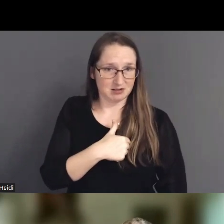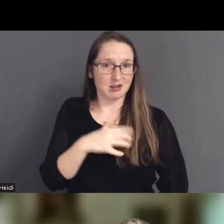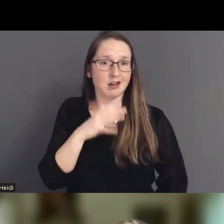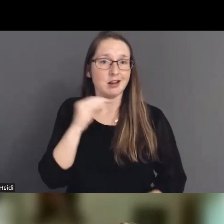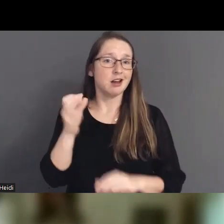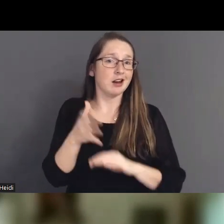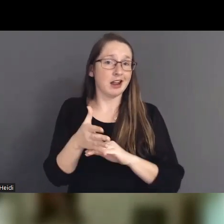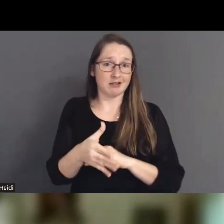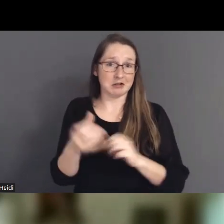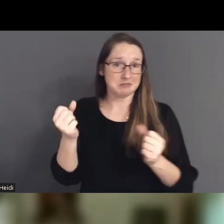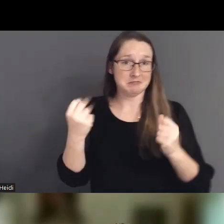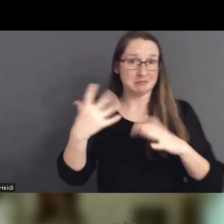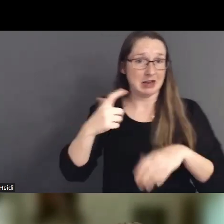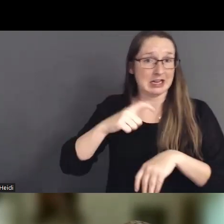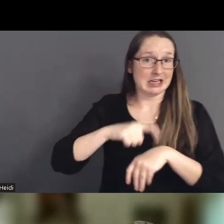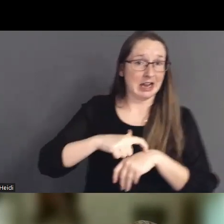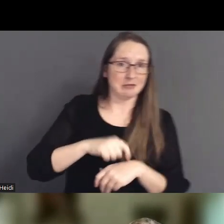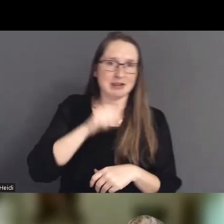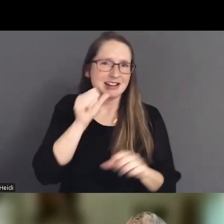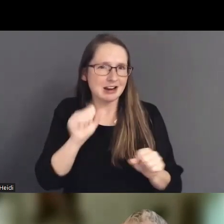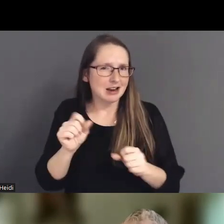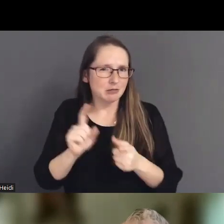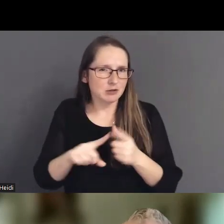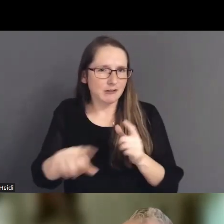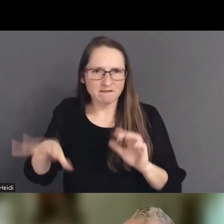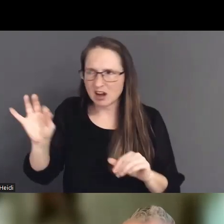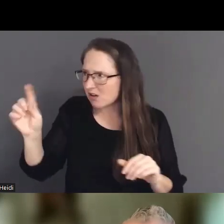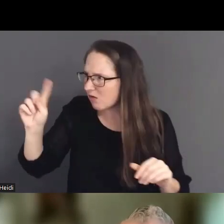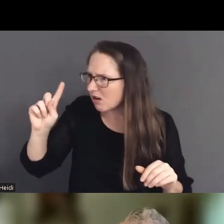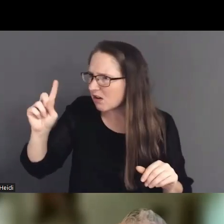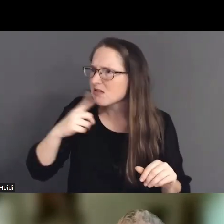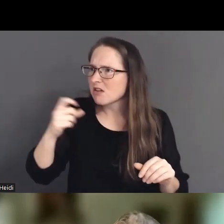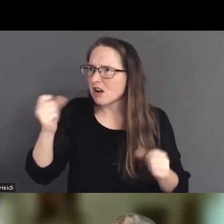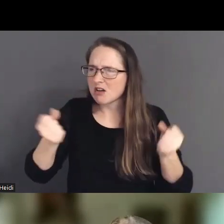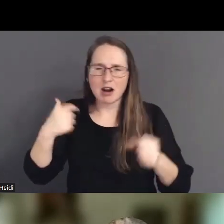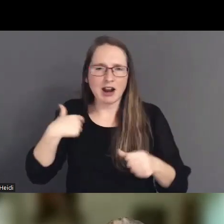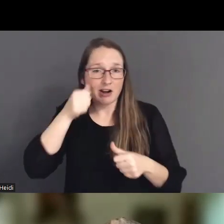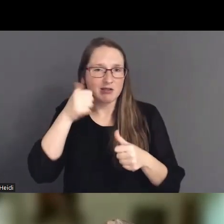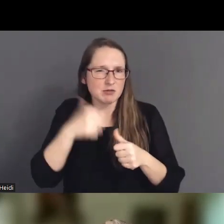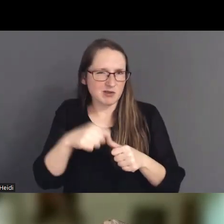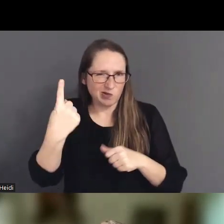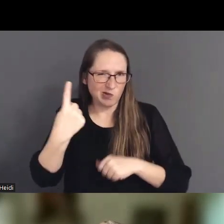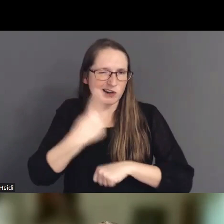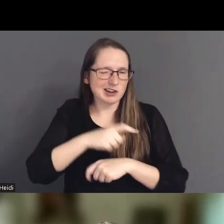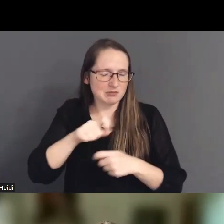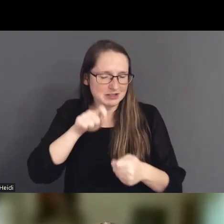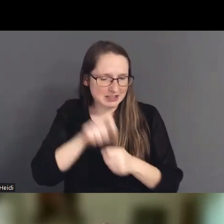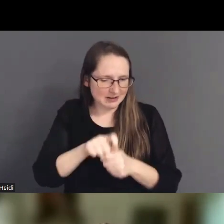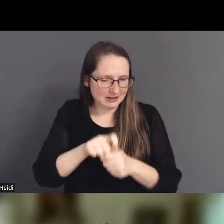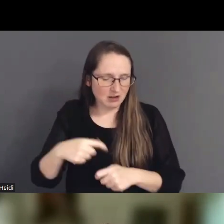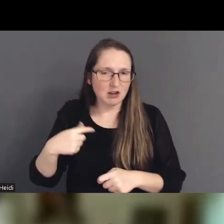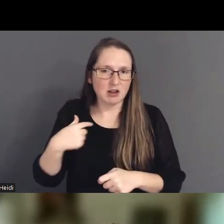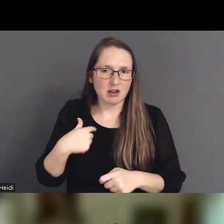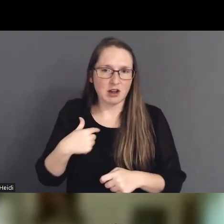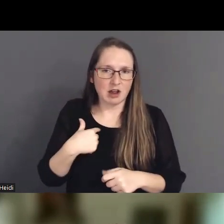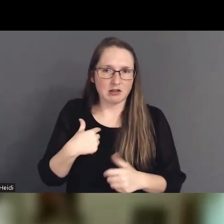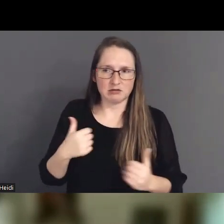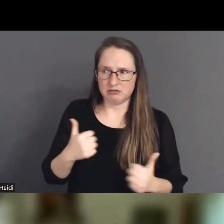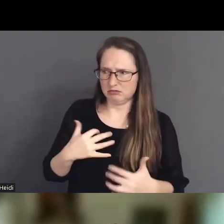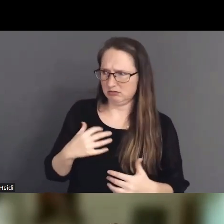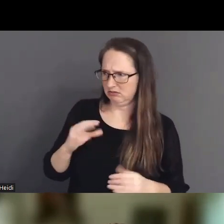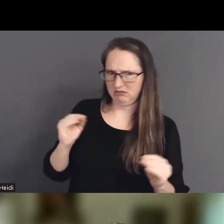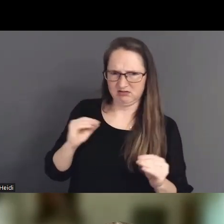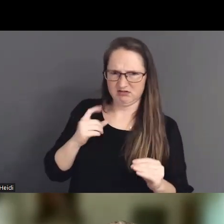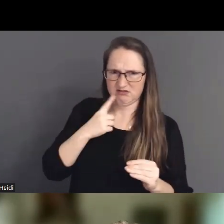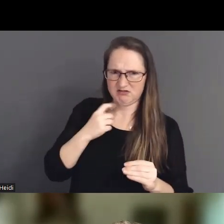after many times of not being able to find the red car, I remember one day in particular when I was horrified to realize there was no